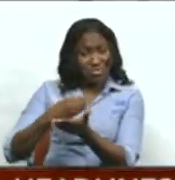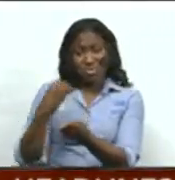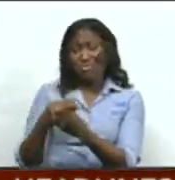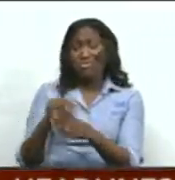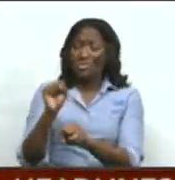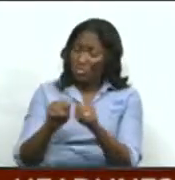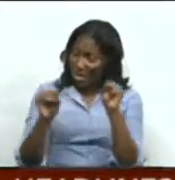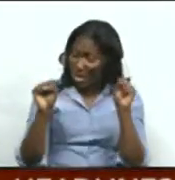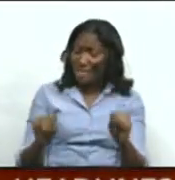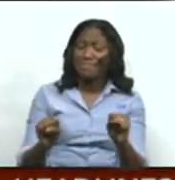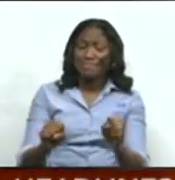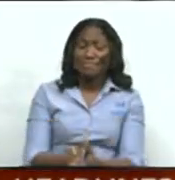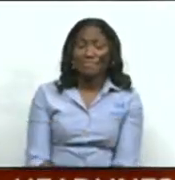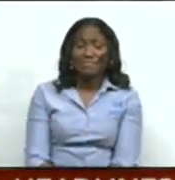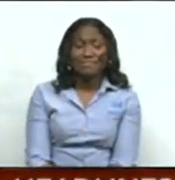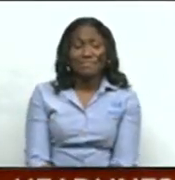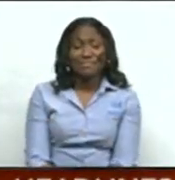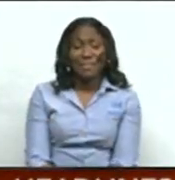yeah.